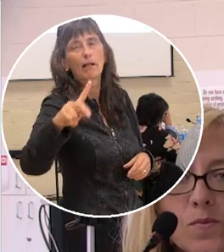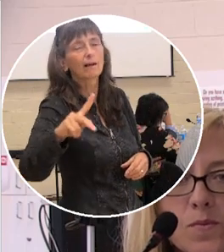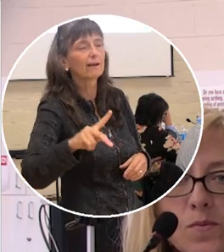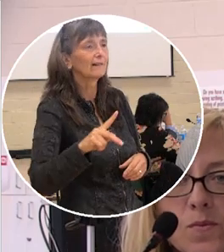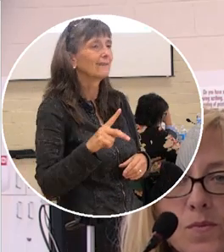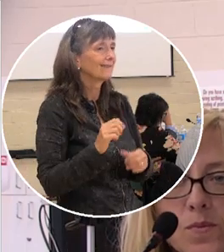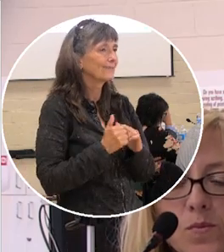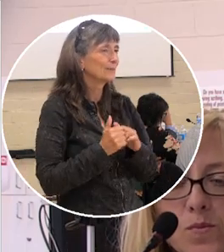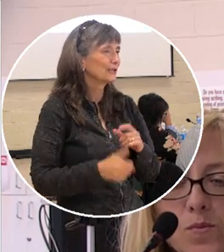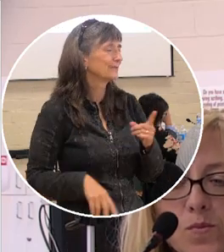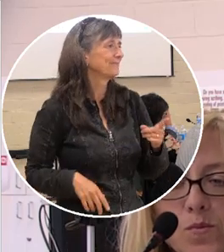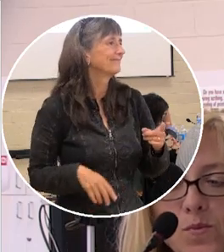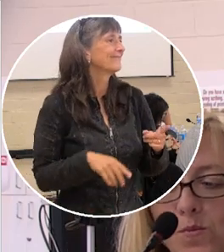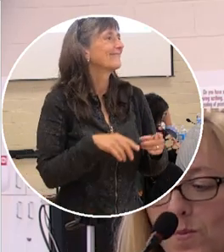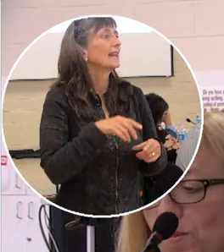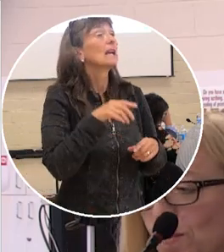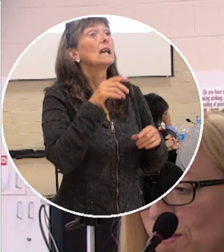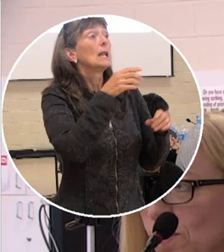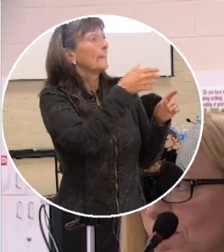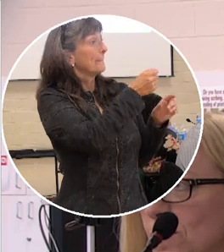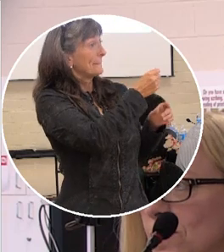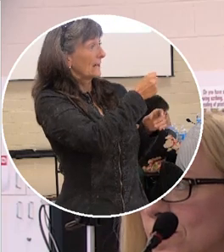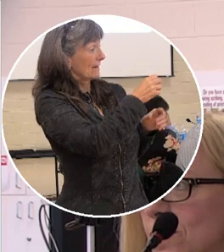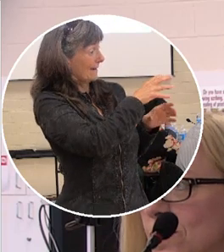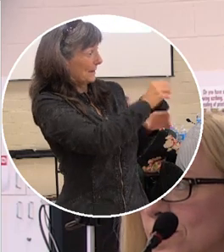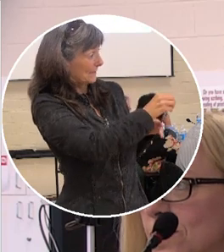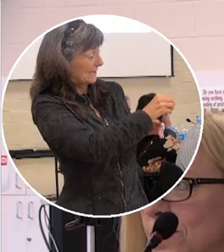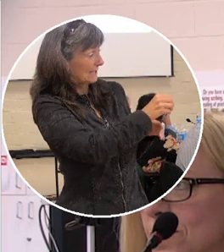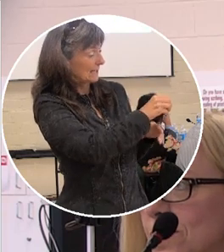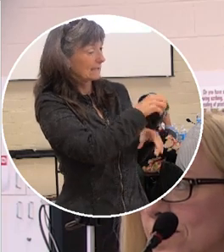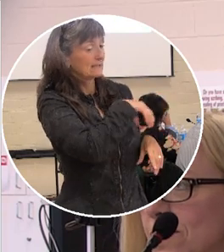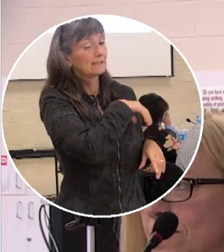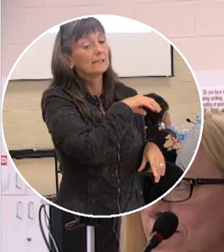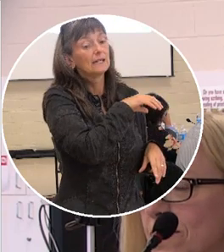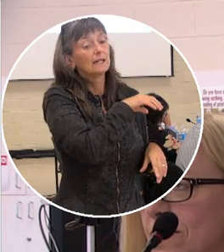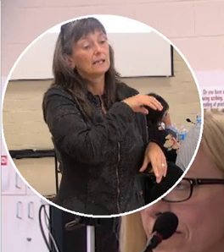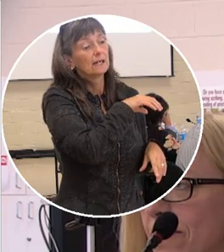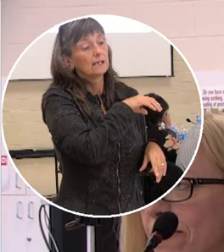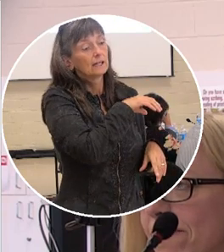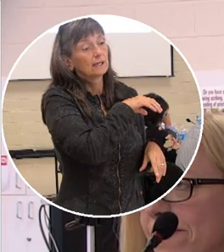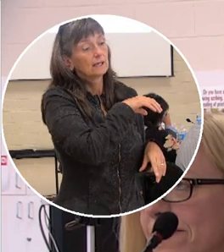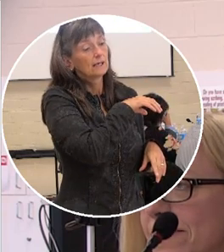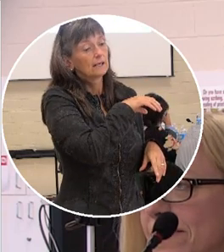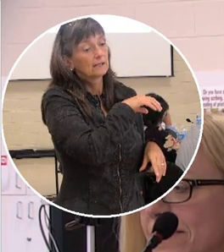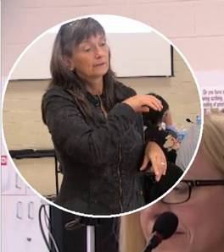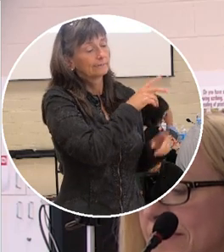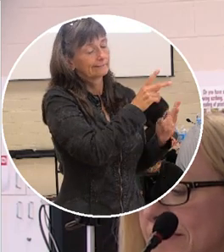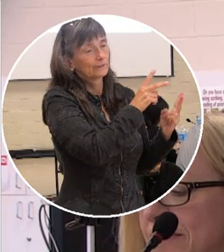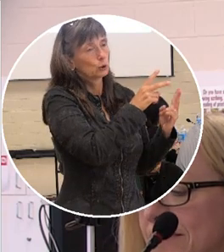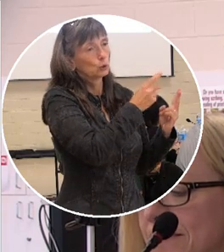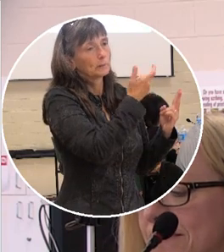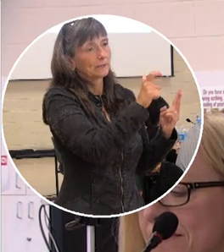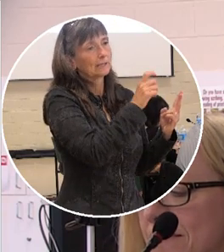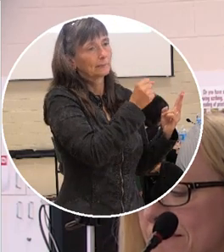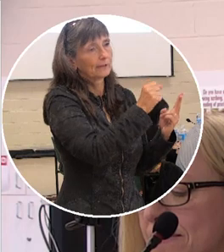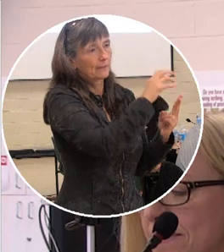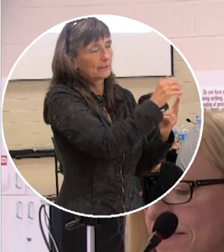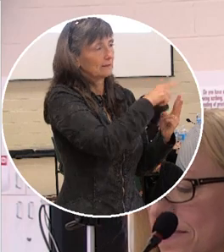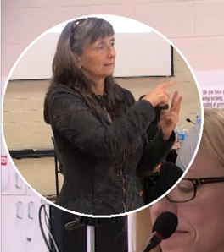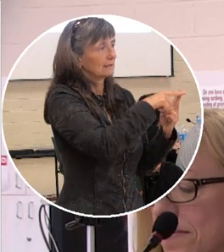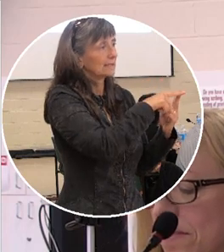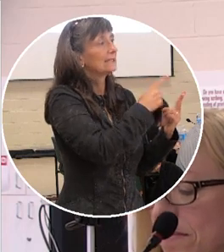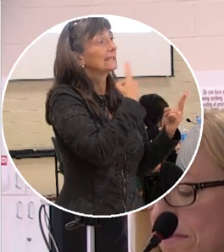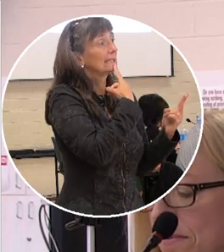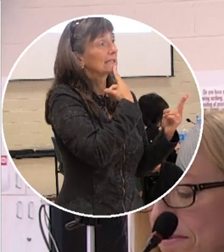Both providers, milk providers, Saputo Incorporated and Agripar Cooperative, indicated that as